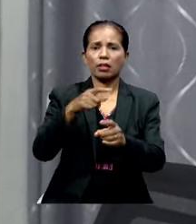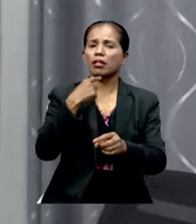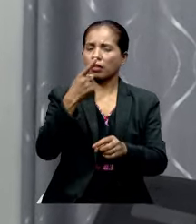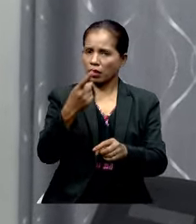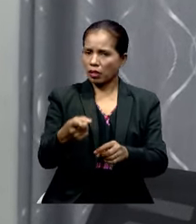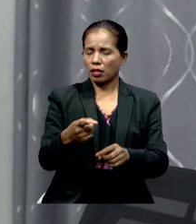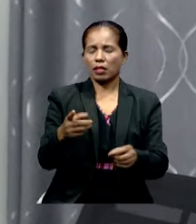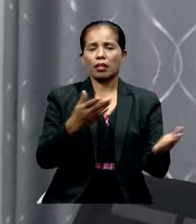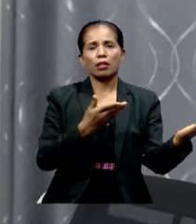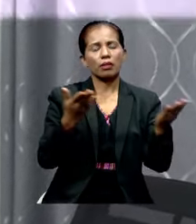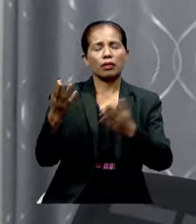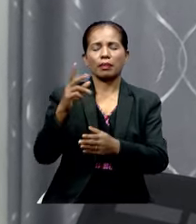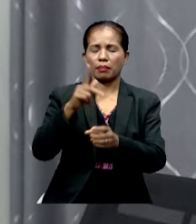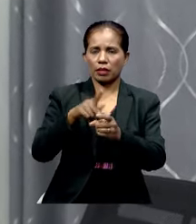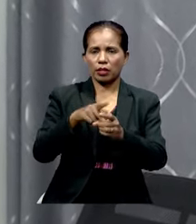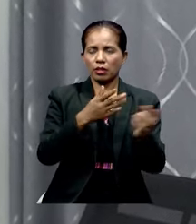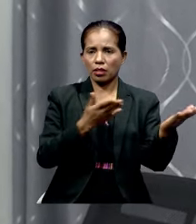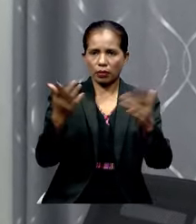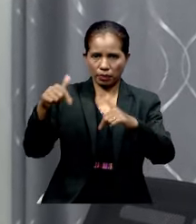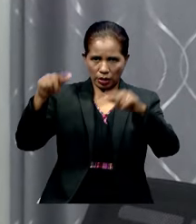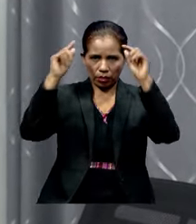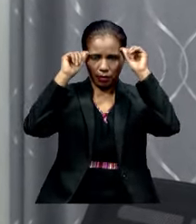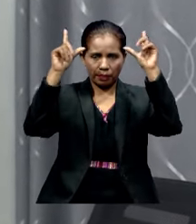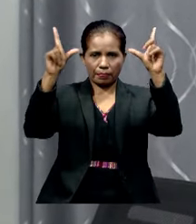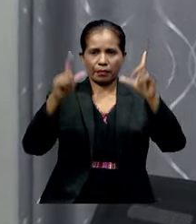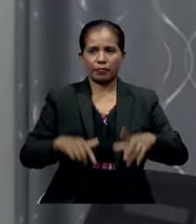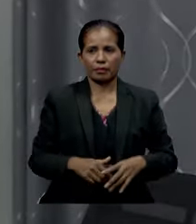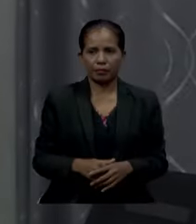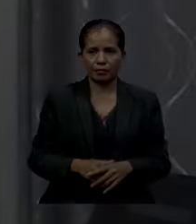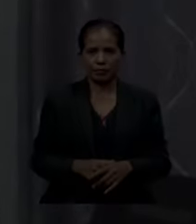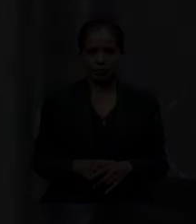catac, cadora susi Greater Sunrise se dada mai Timor-Leste. Equipa cobertura, ZMN.